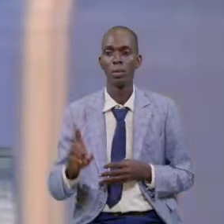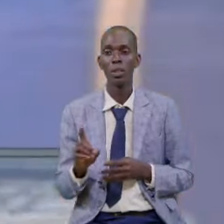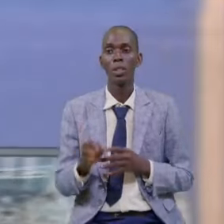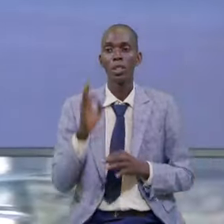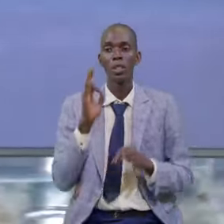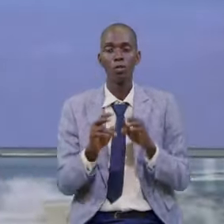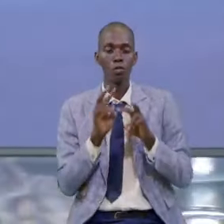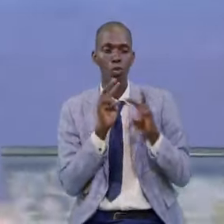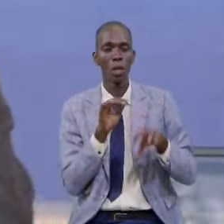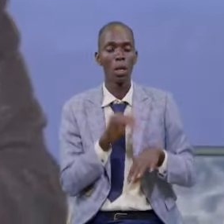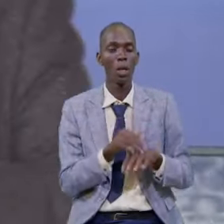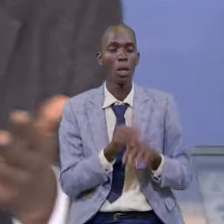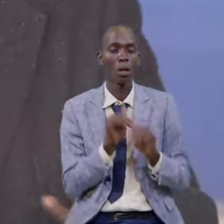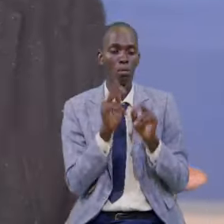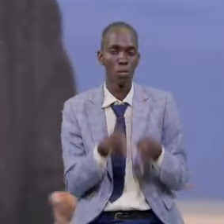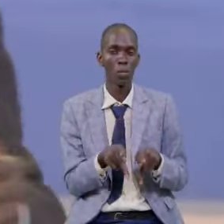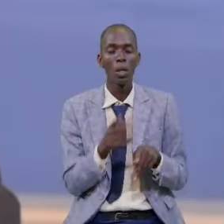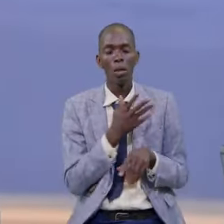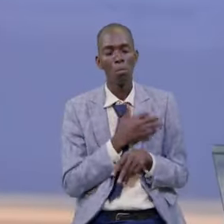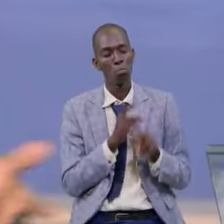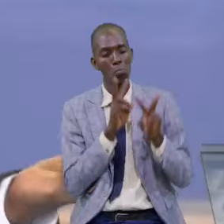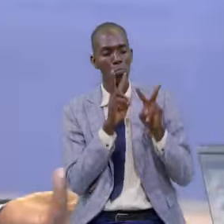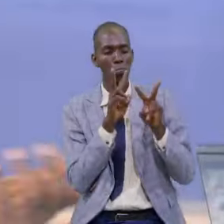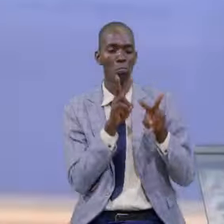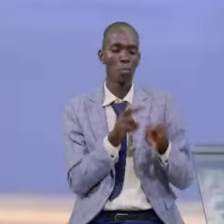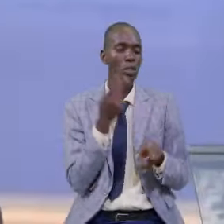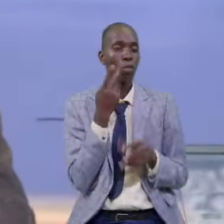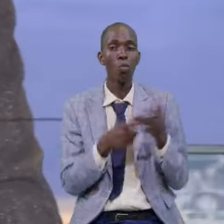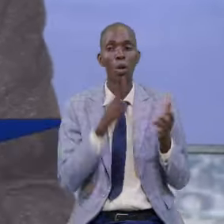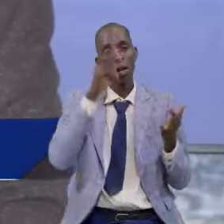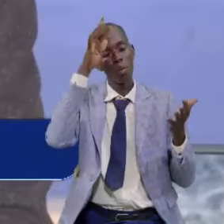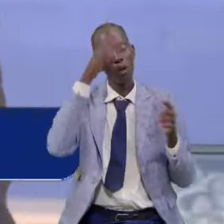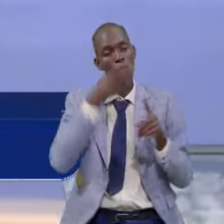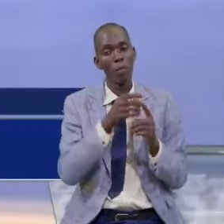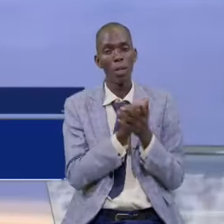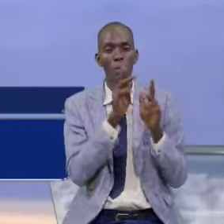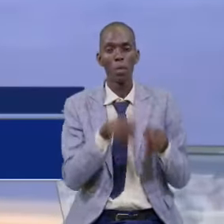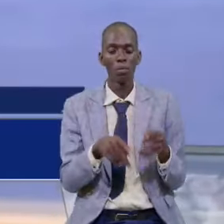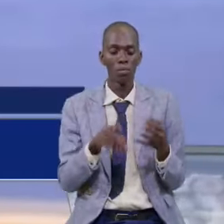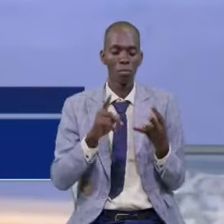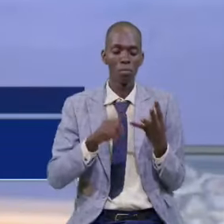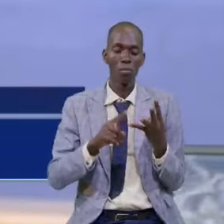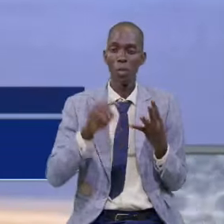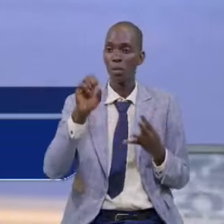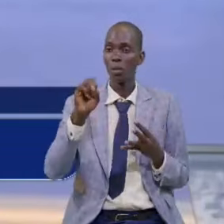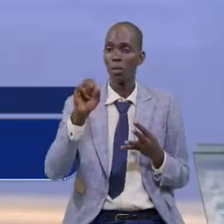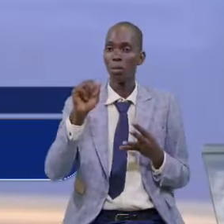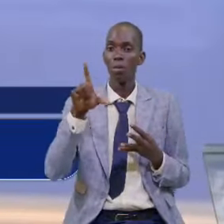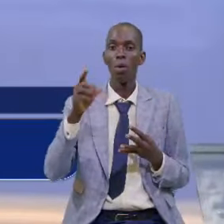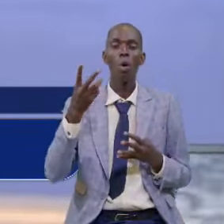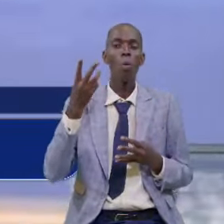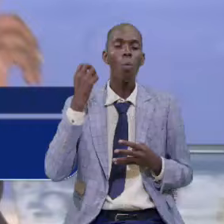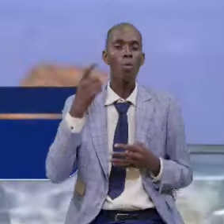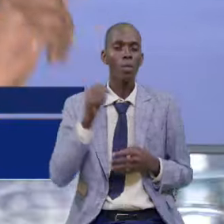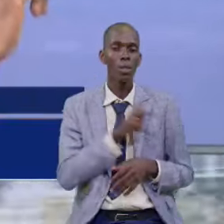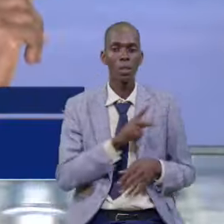you are expecting from that person, Saul was the king and he was the